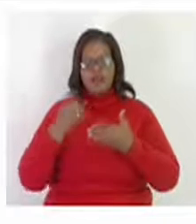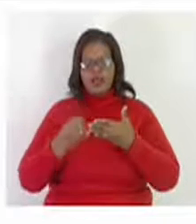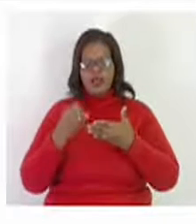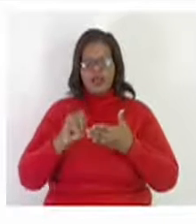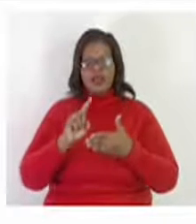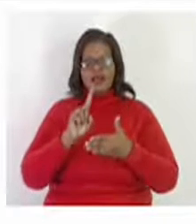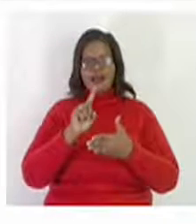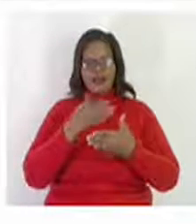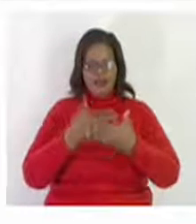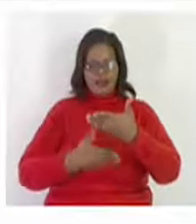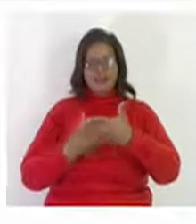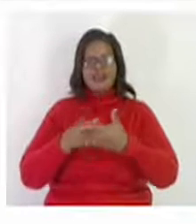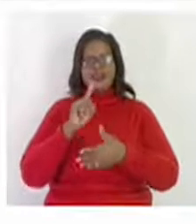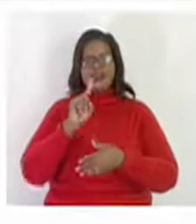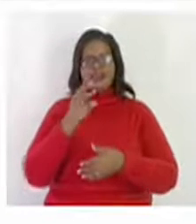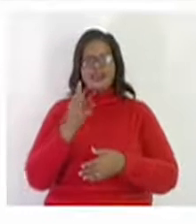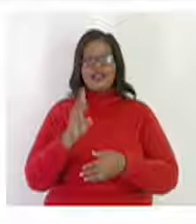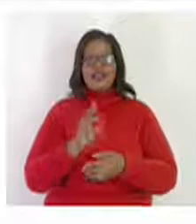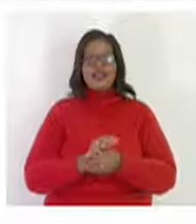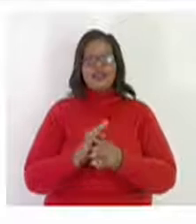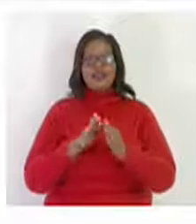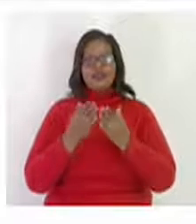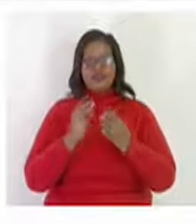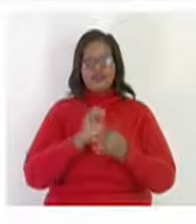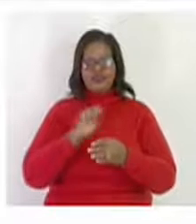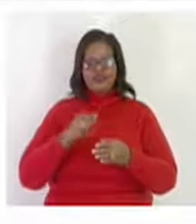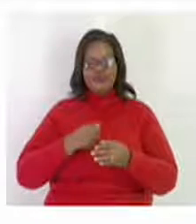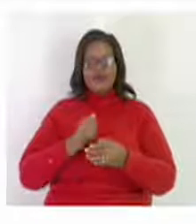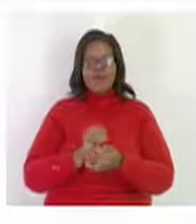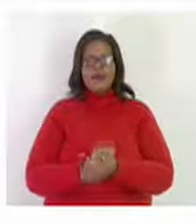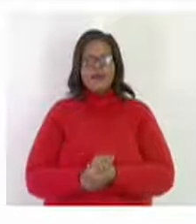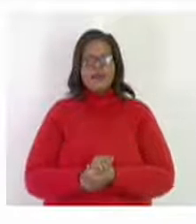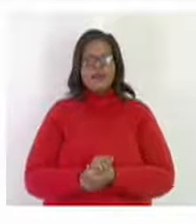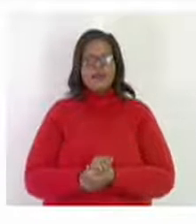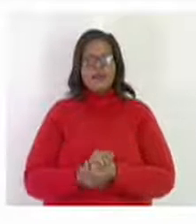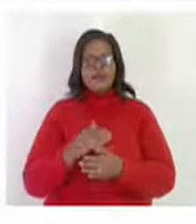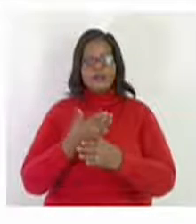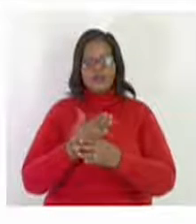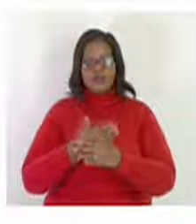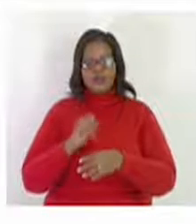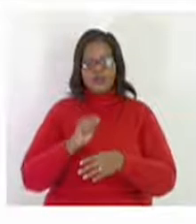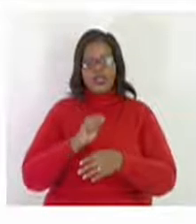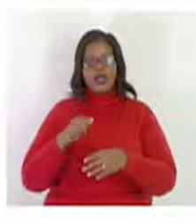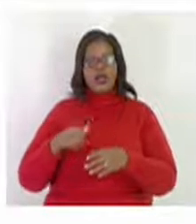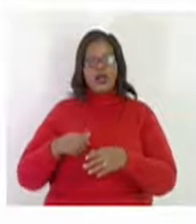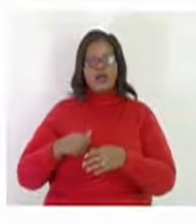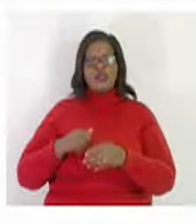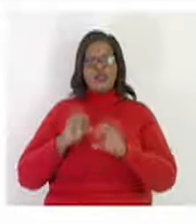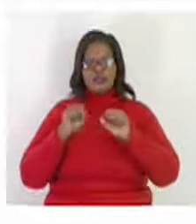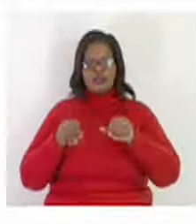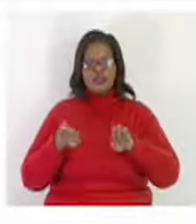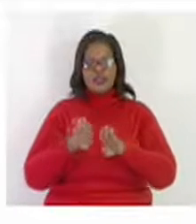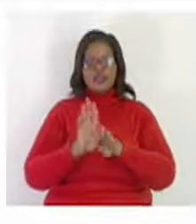let us go to page 15 and start with our activity that you need to do at home.